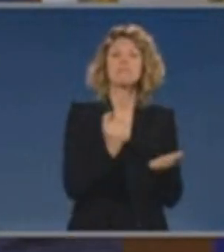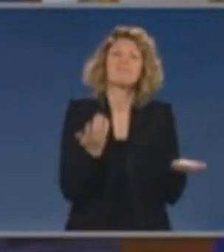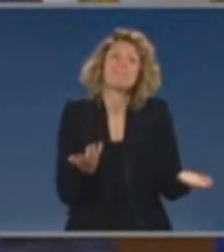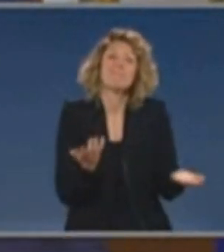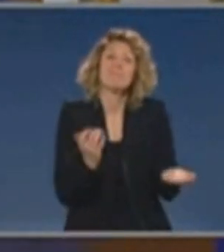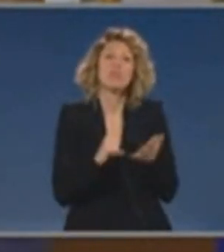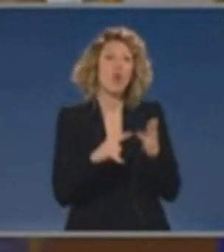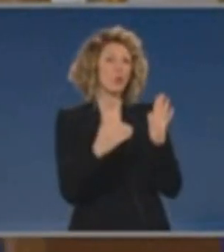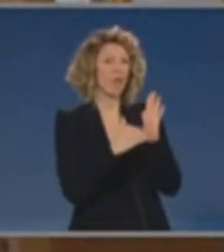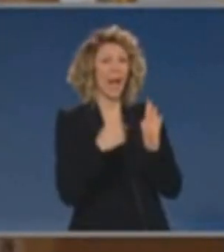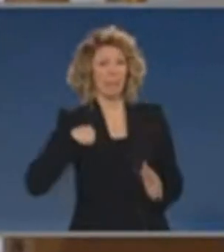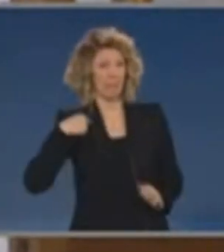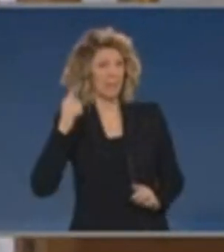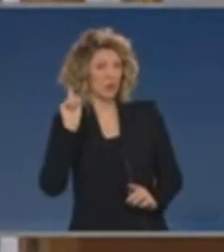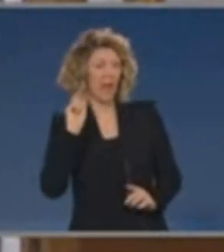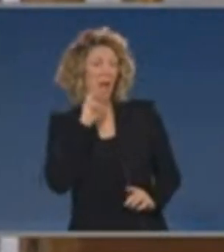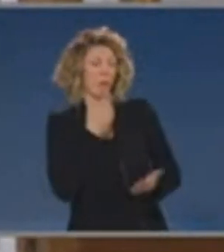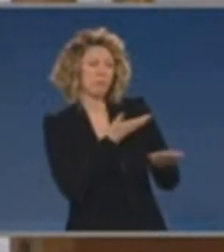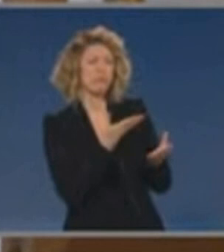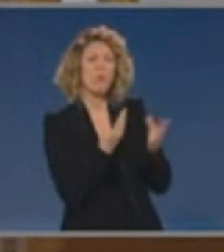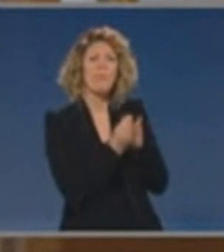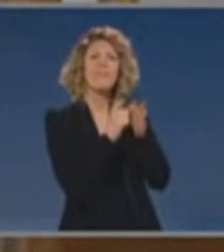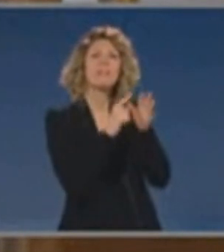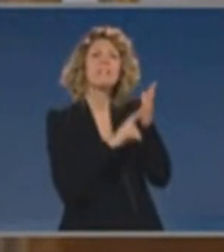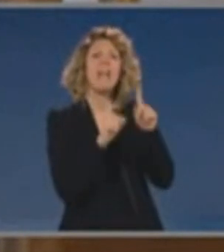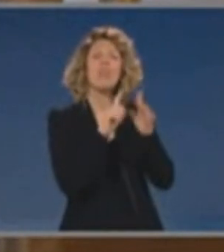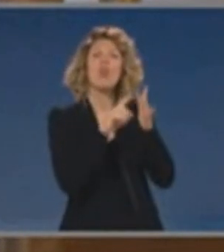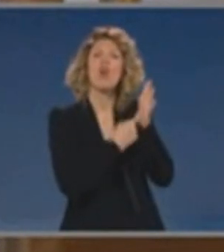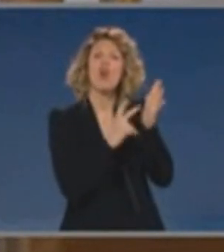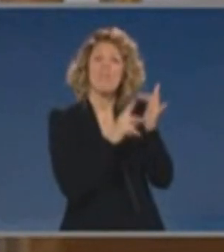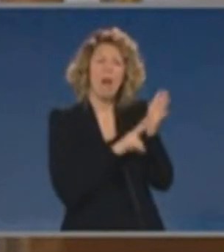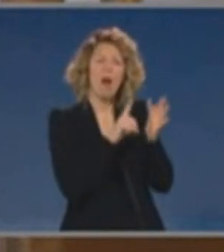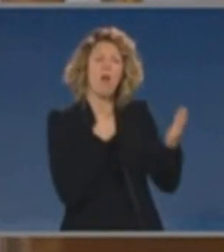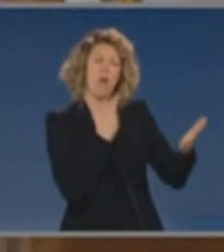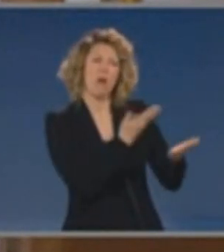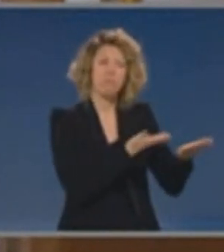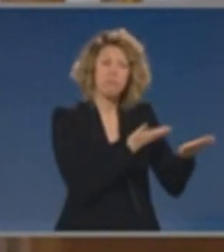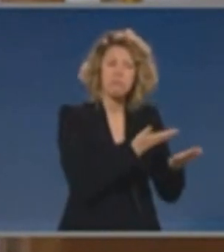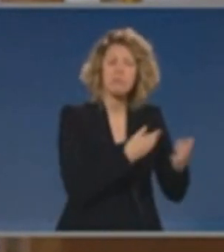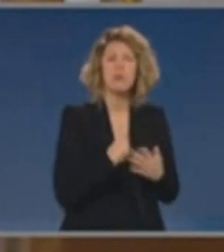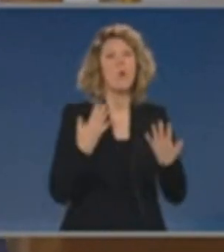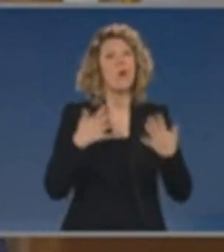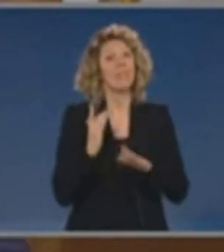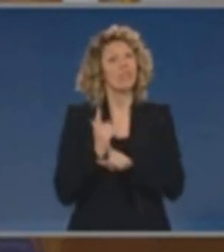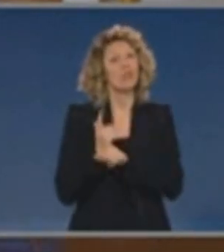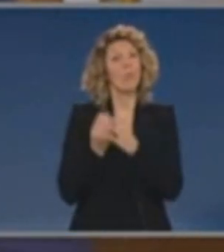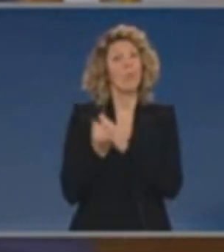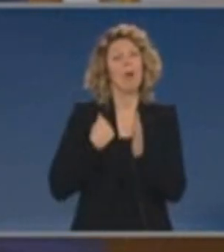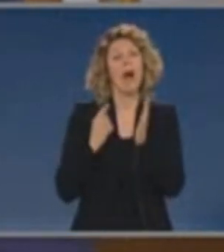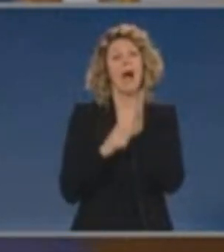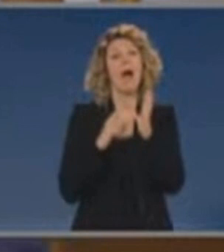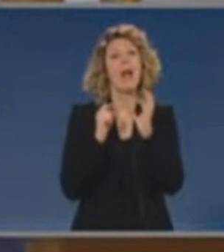today, myself and David Irvine will brief the state treasurers. I've already had a conversation with my Labor